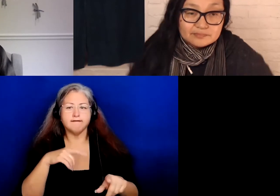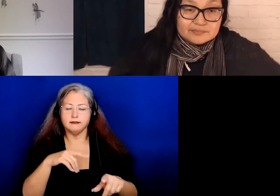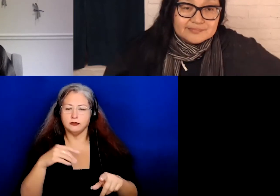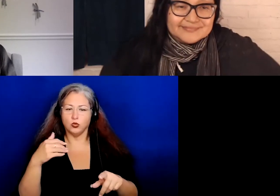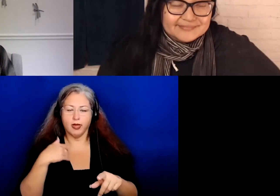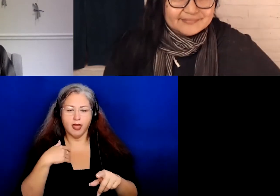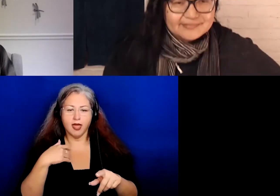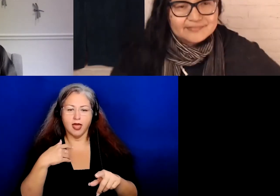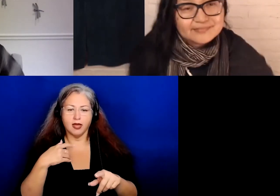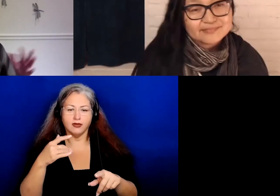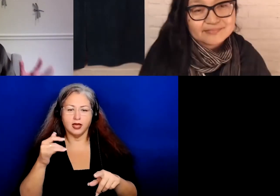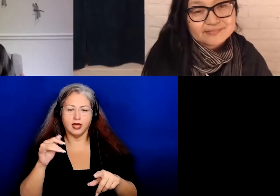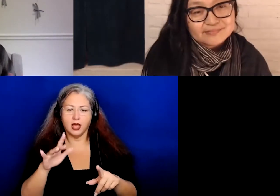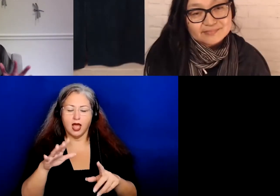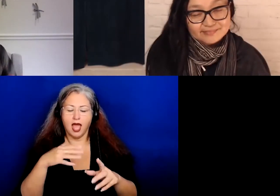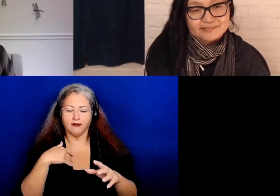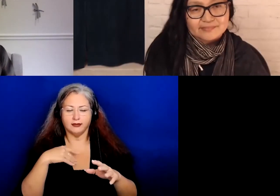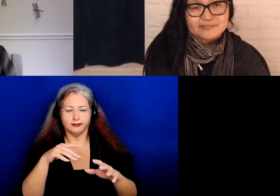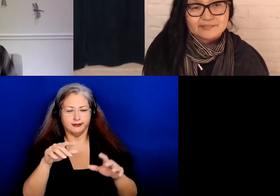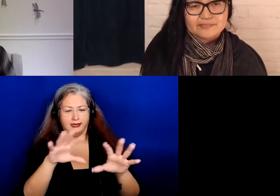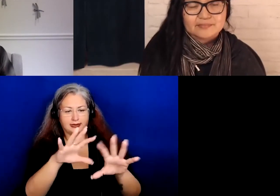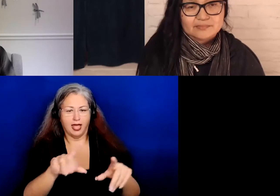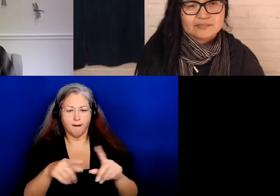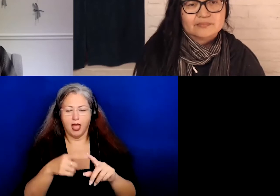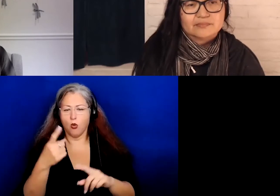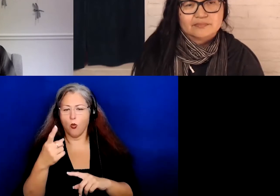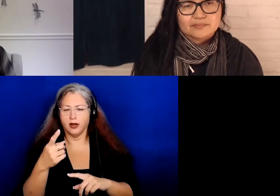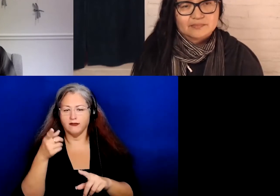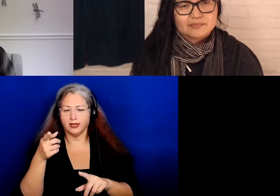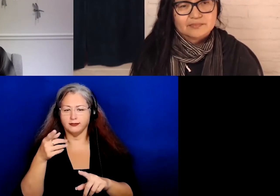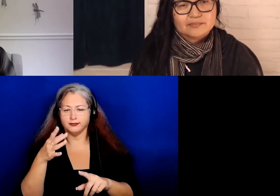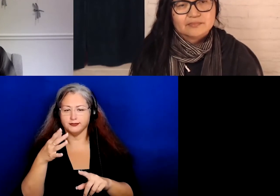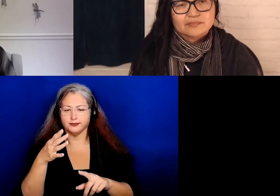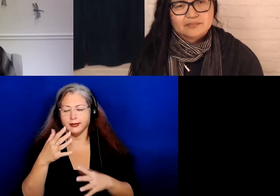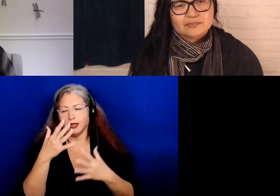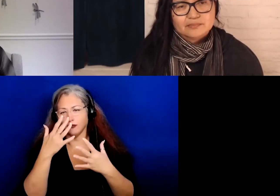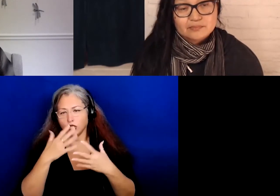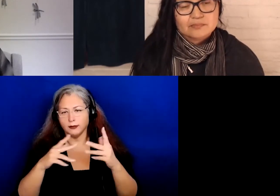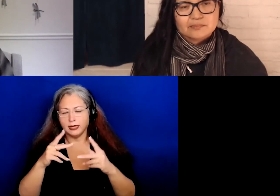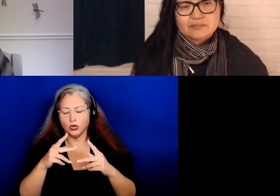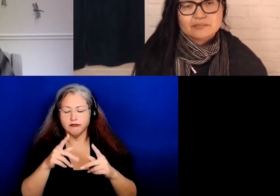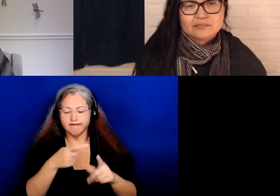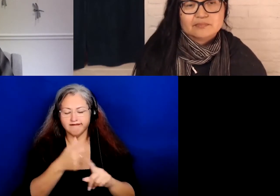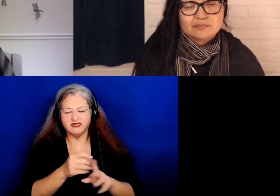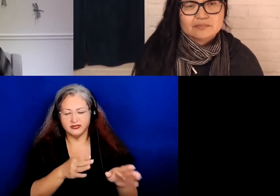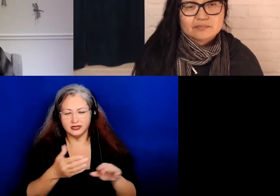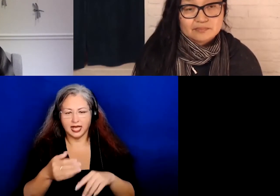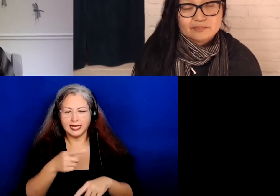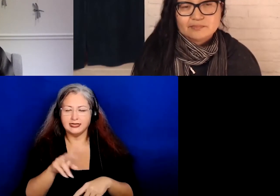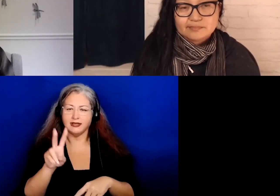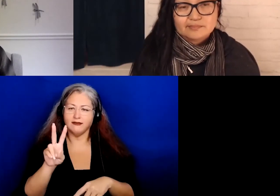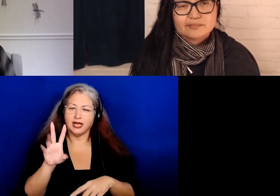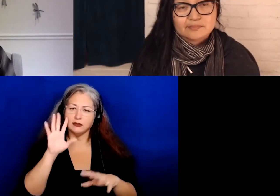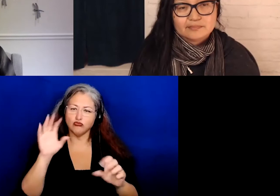there's like a display about one of the unfortunate people who died. He's a vice